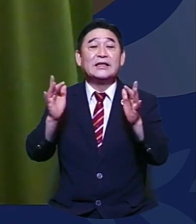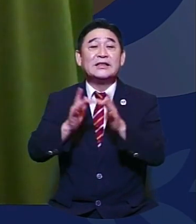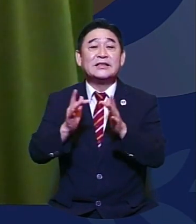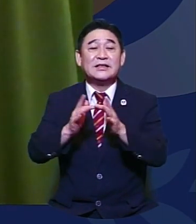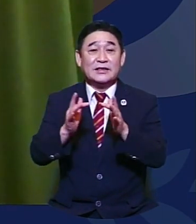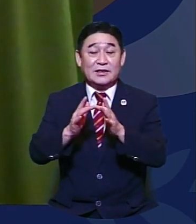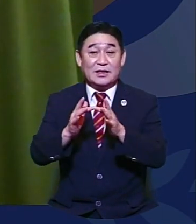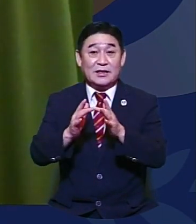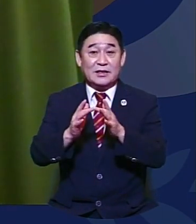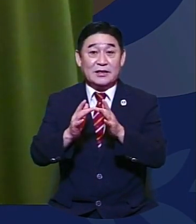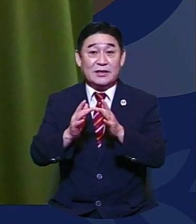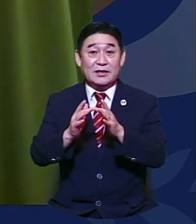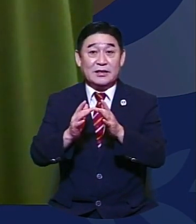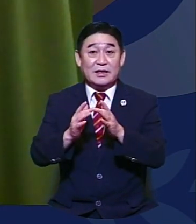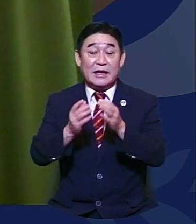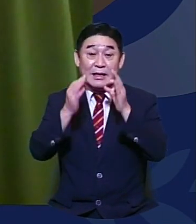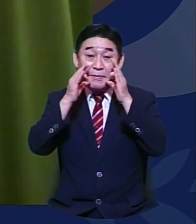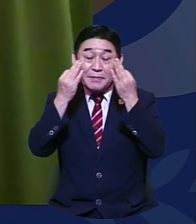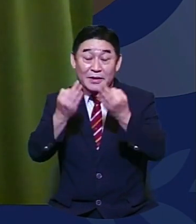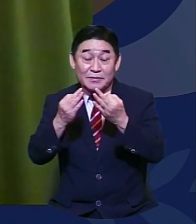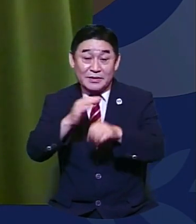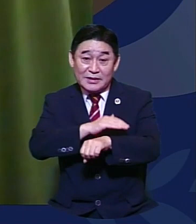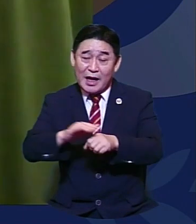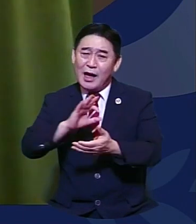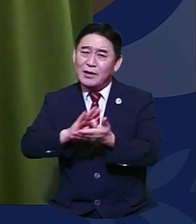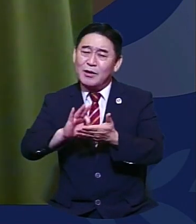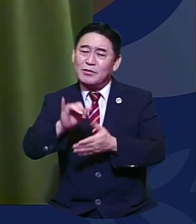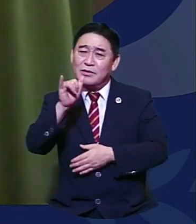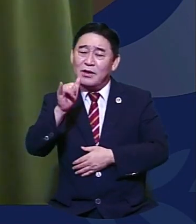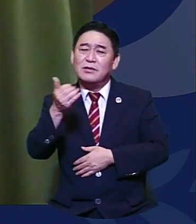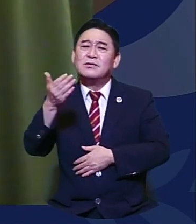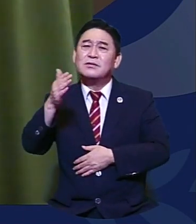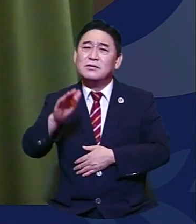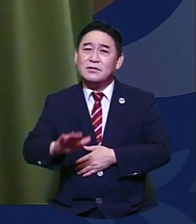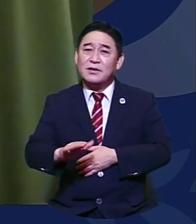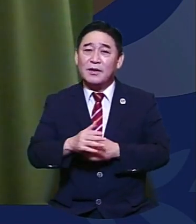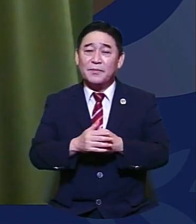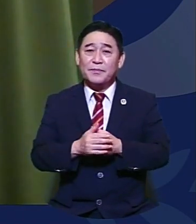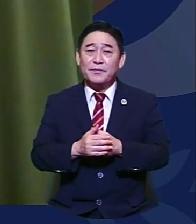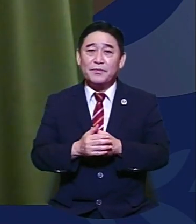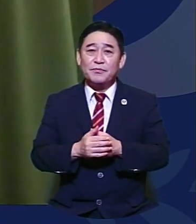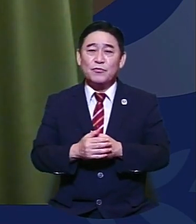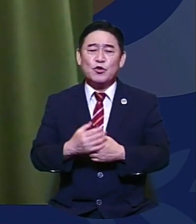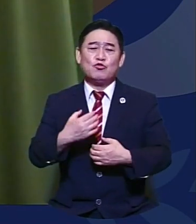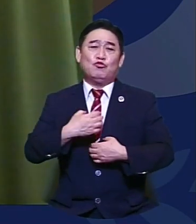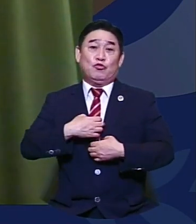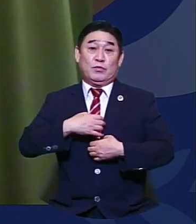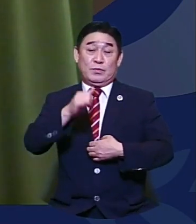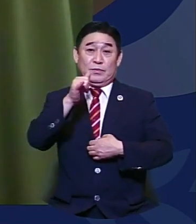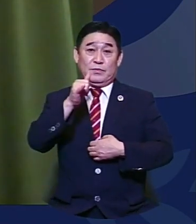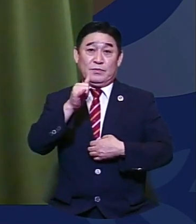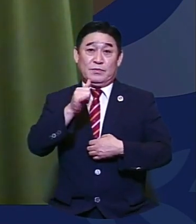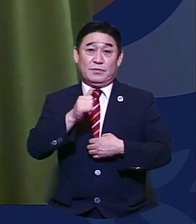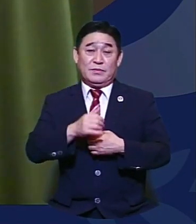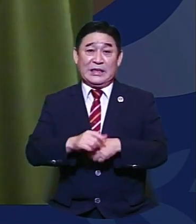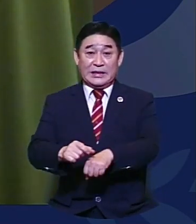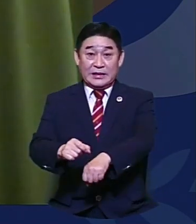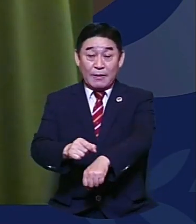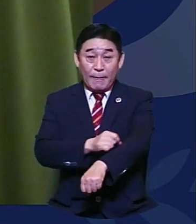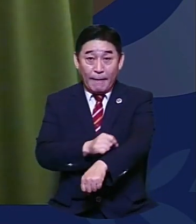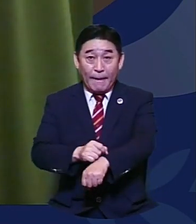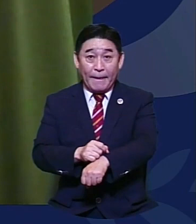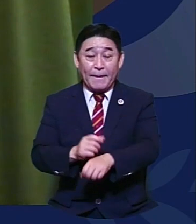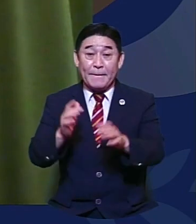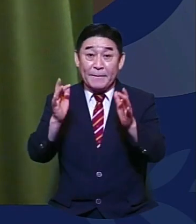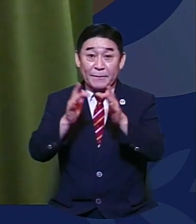Facebook, but struggle more to understand their rights online and the risks that they actually might face, again, particularly for folks coming online